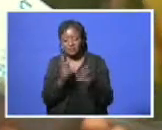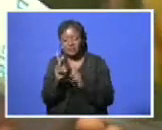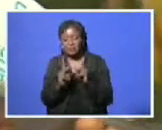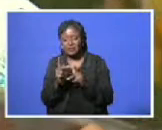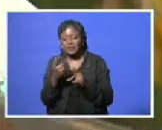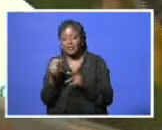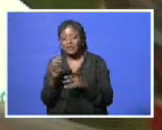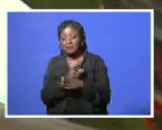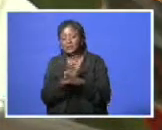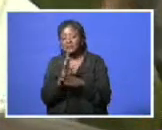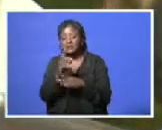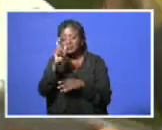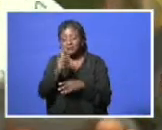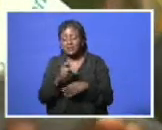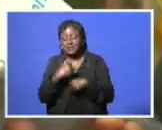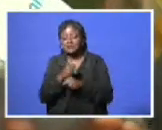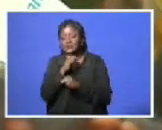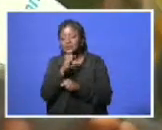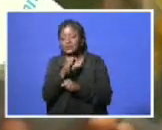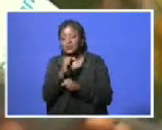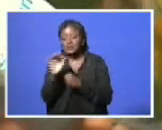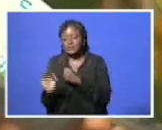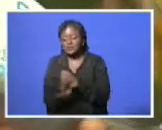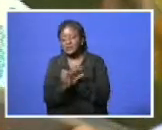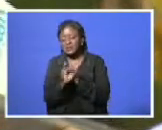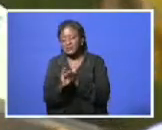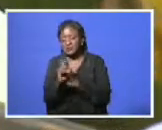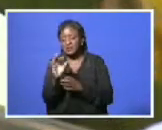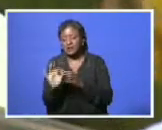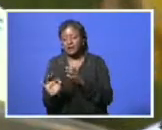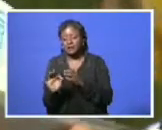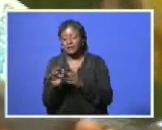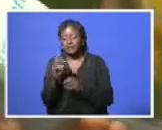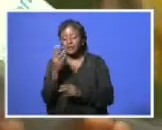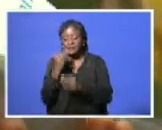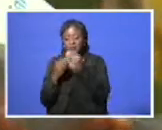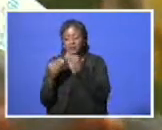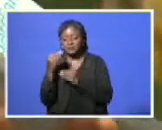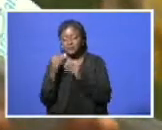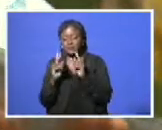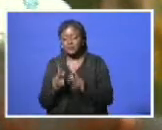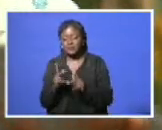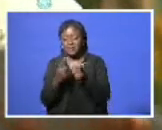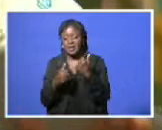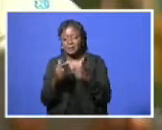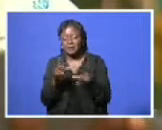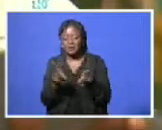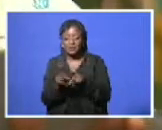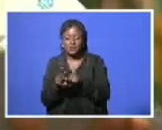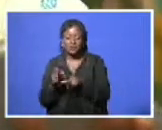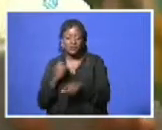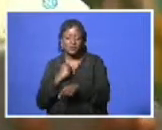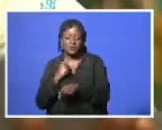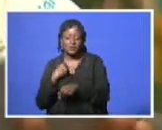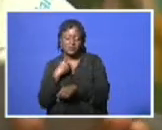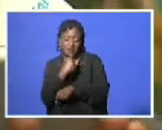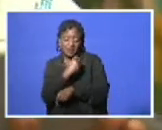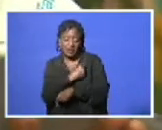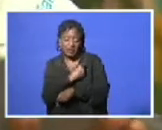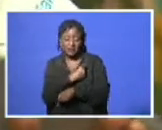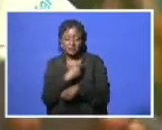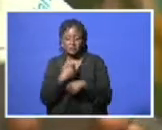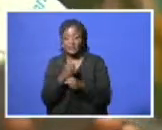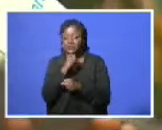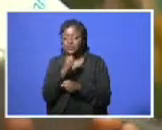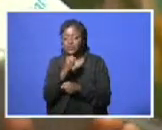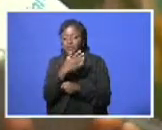is supposed to ensure the safety of the folk who are coming, the customers, as well as the employees in that institution, are supposed to ensure